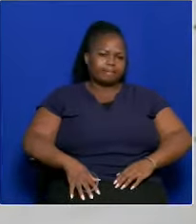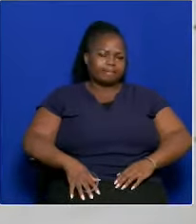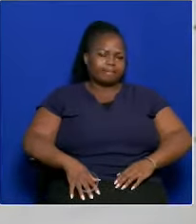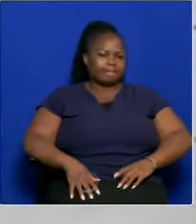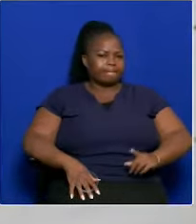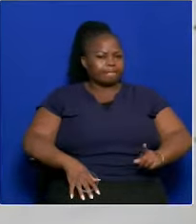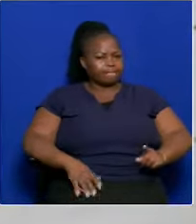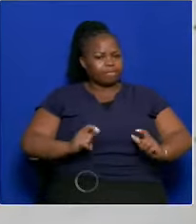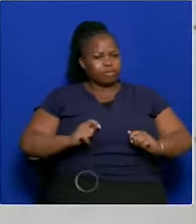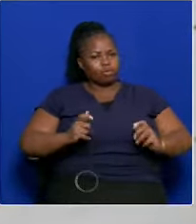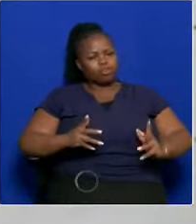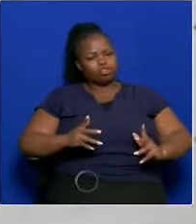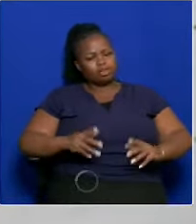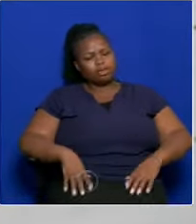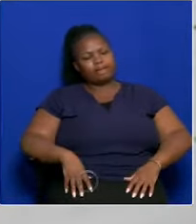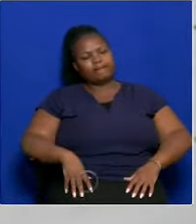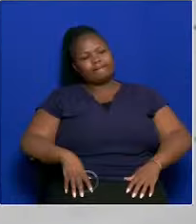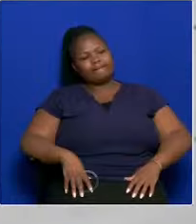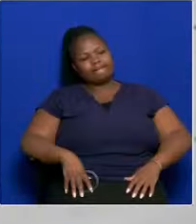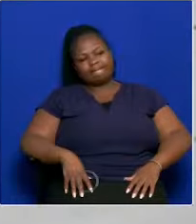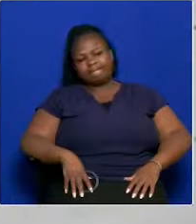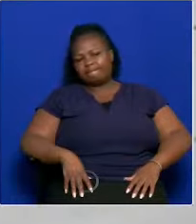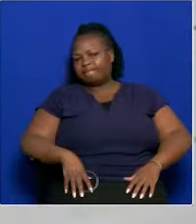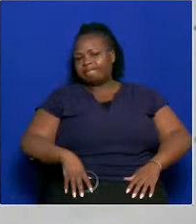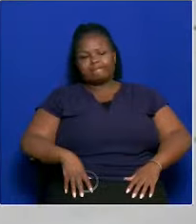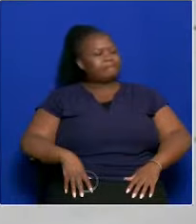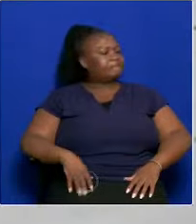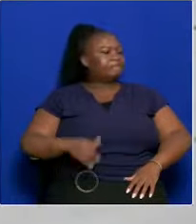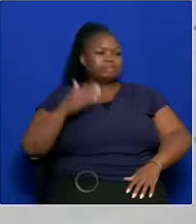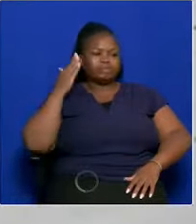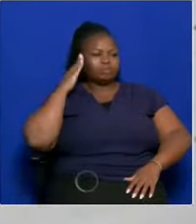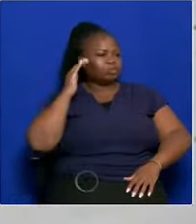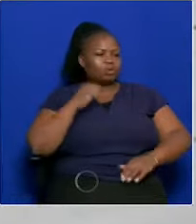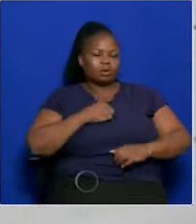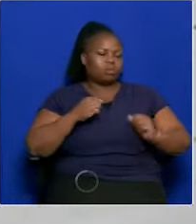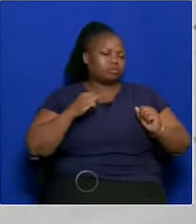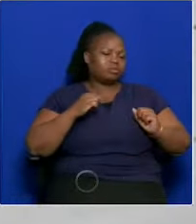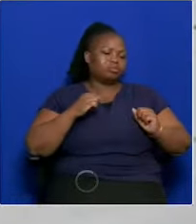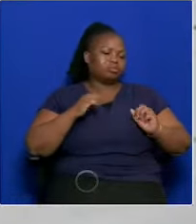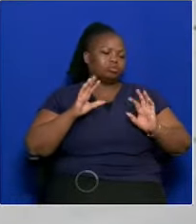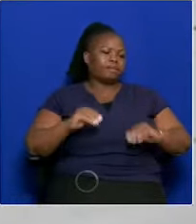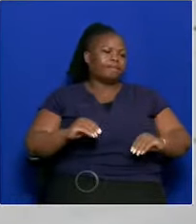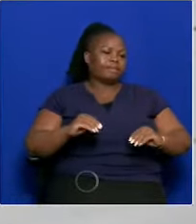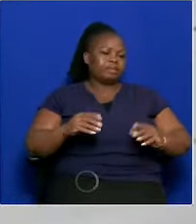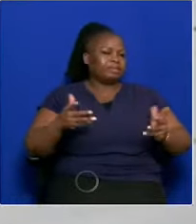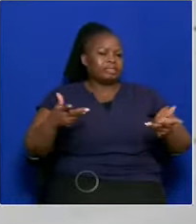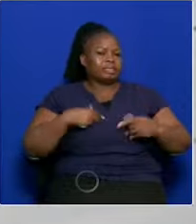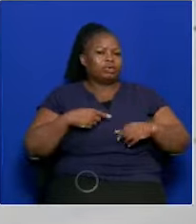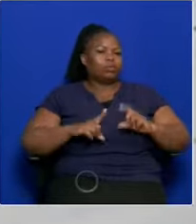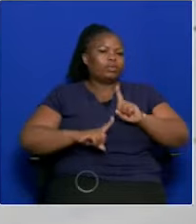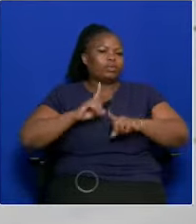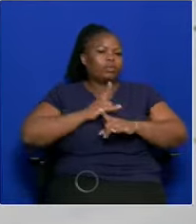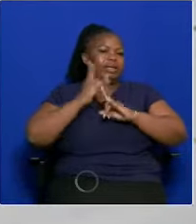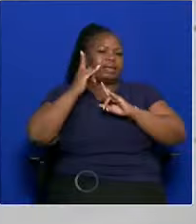Commissioner, I know I won't go anywhere with this one because it is there.